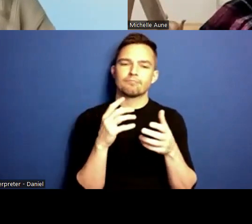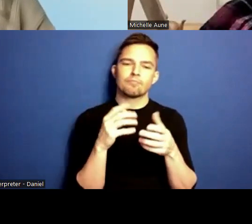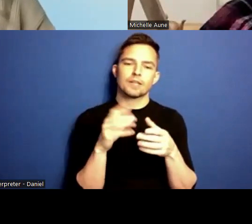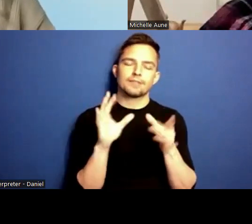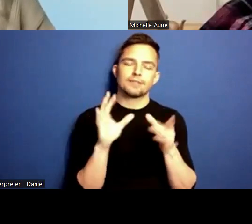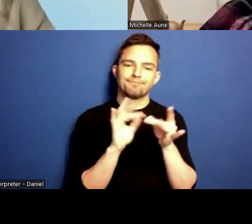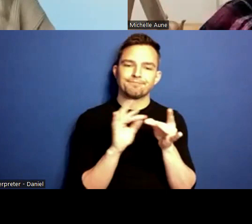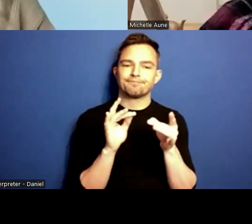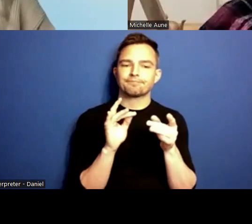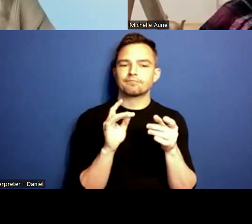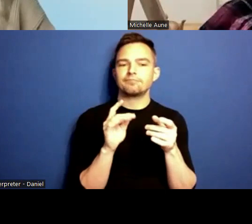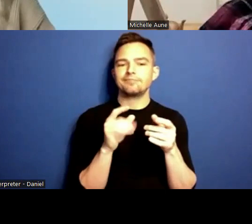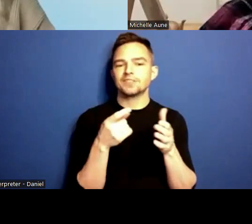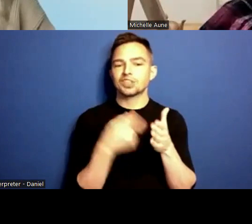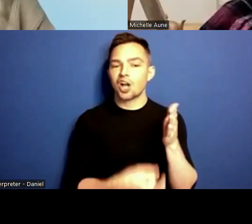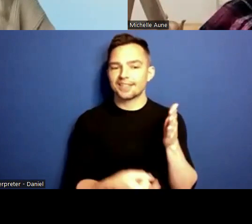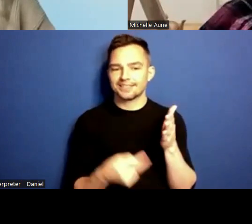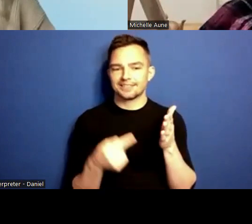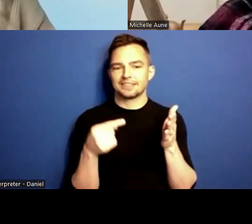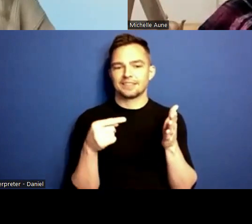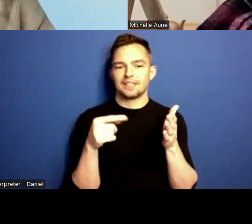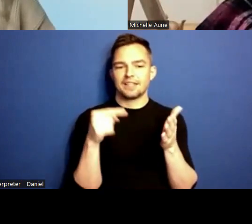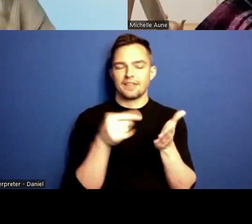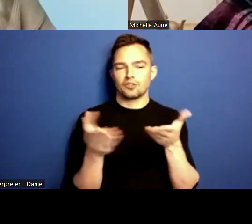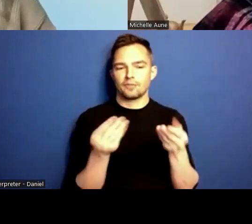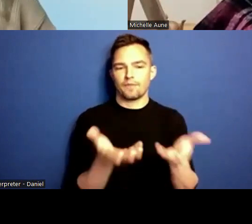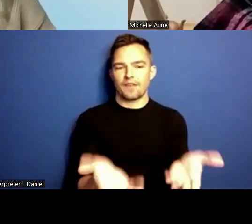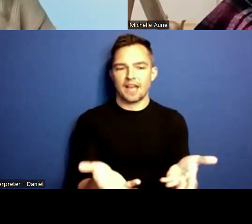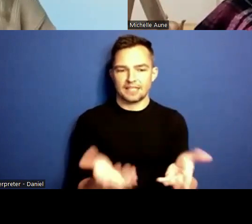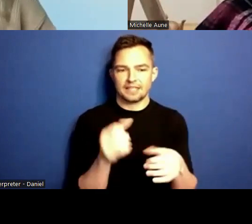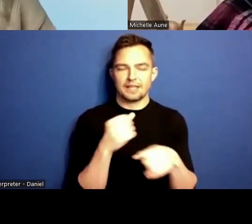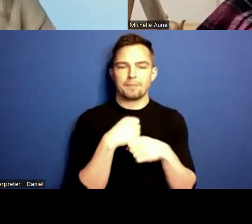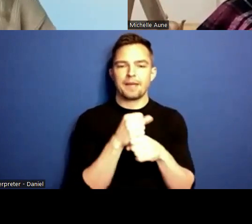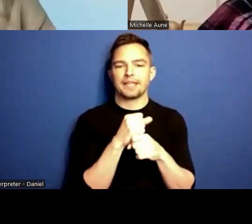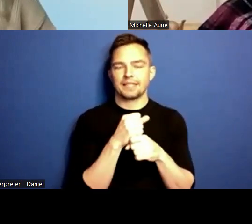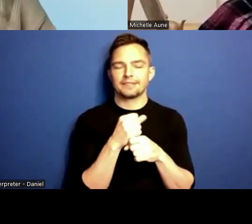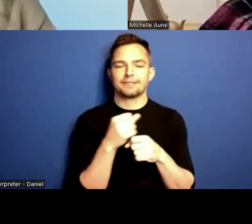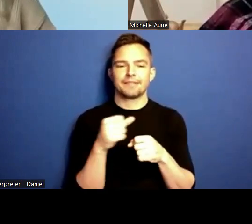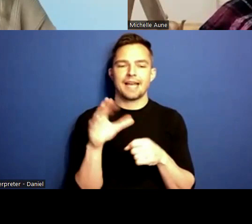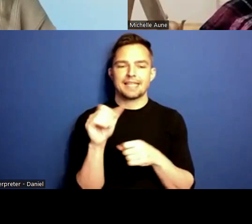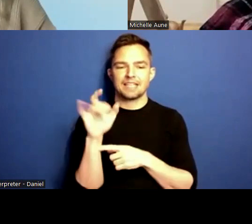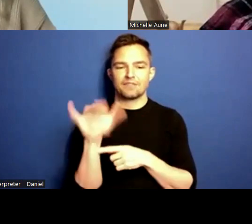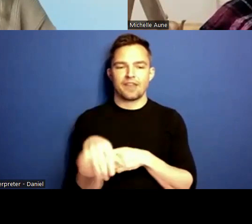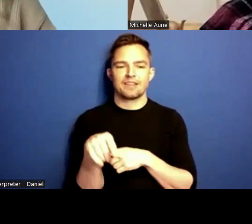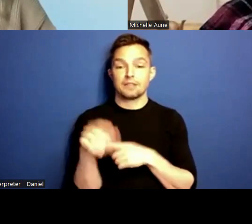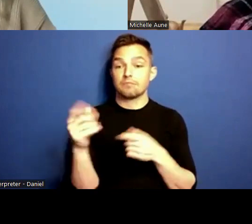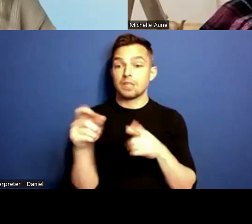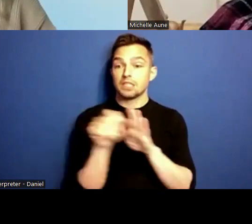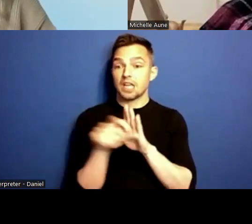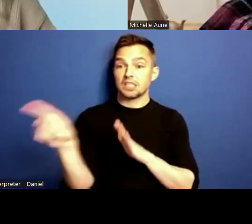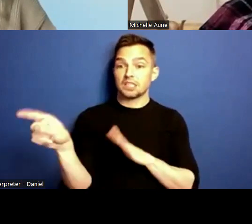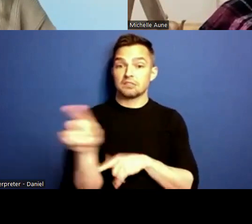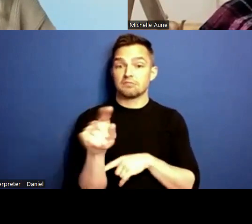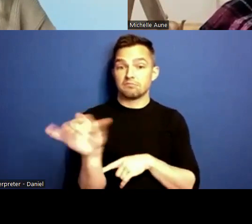of service provides. And so, I think a lot of states are in a similar position to the